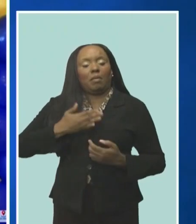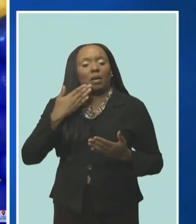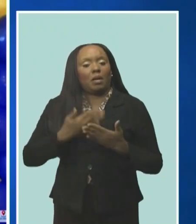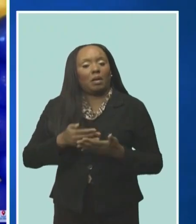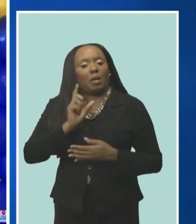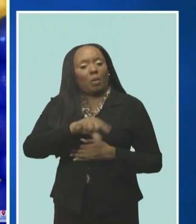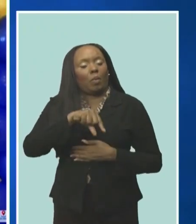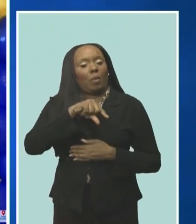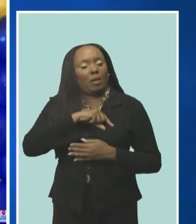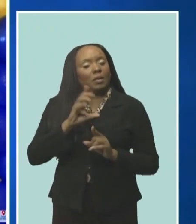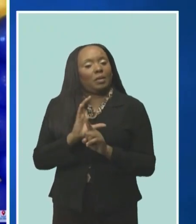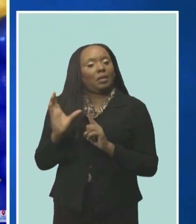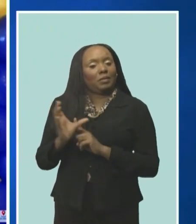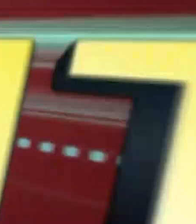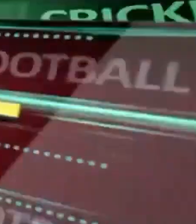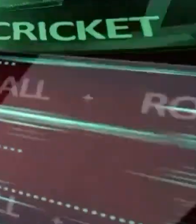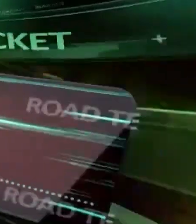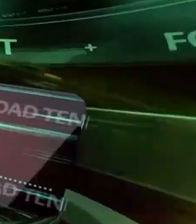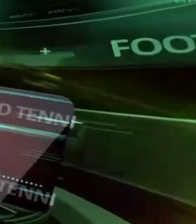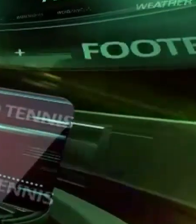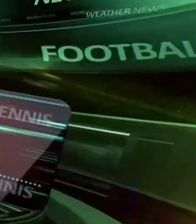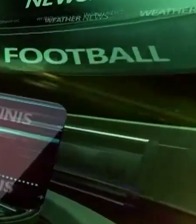quality culture.